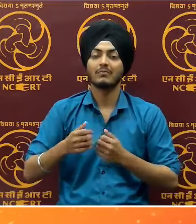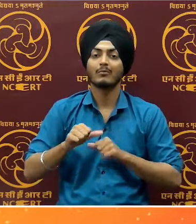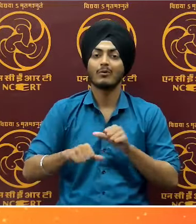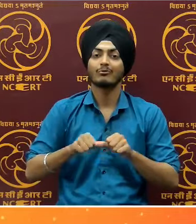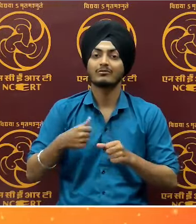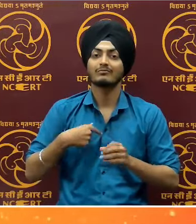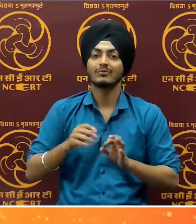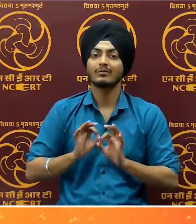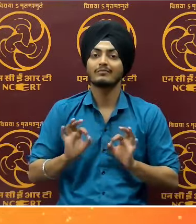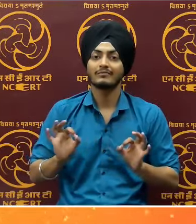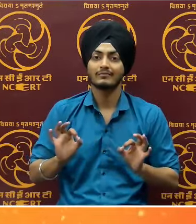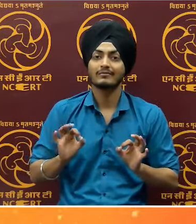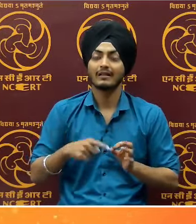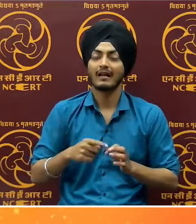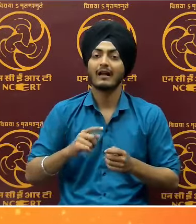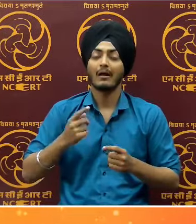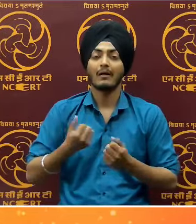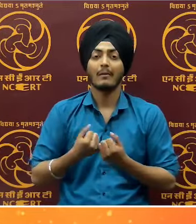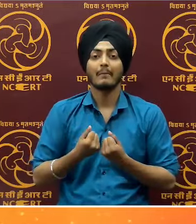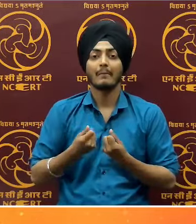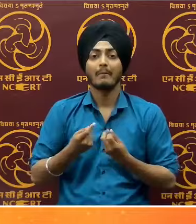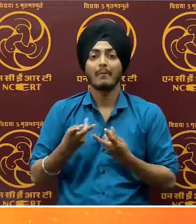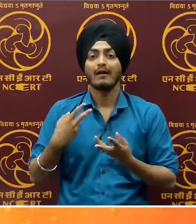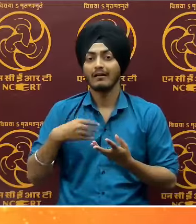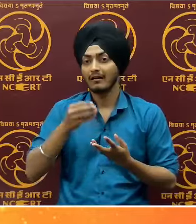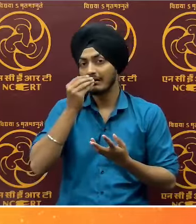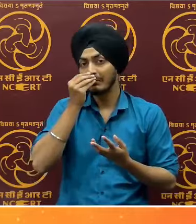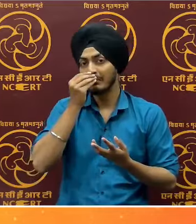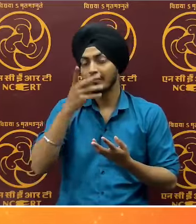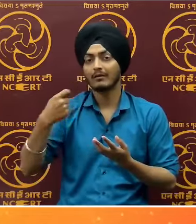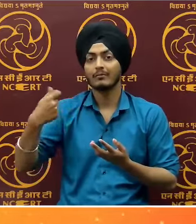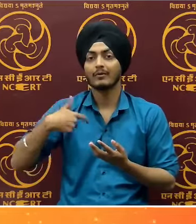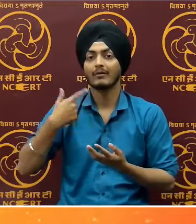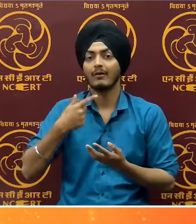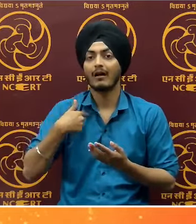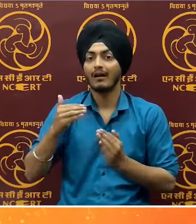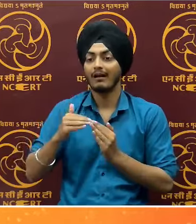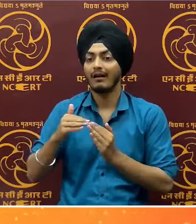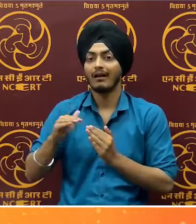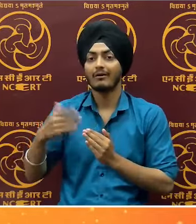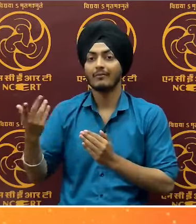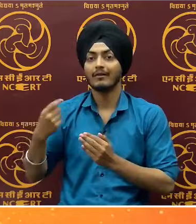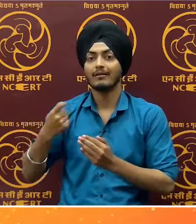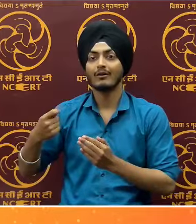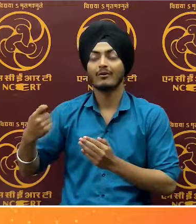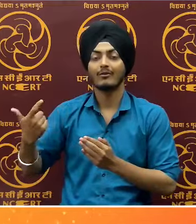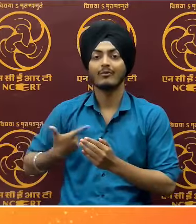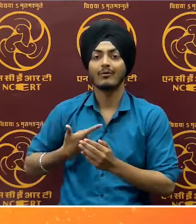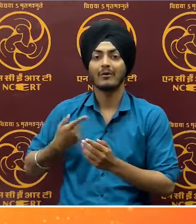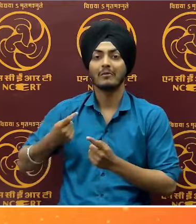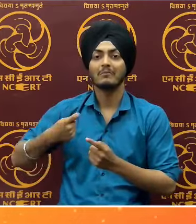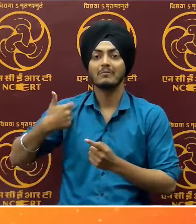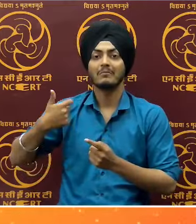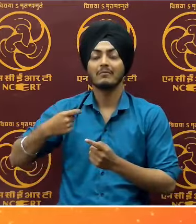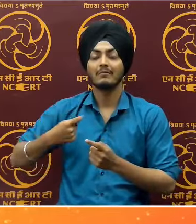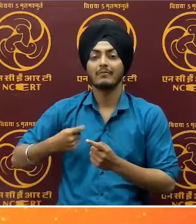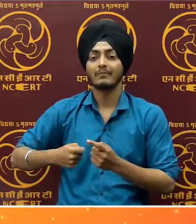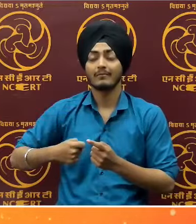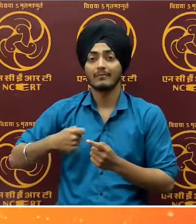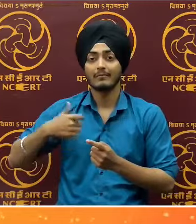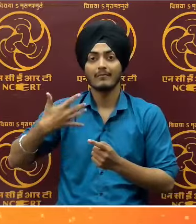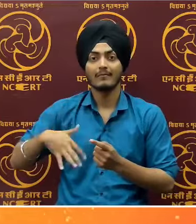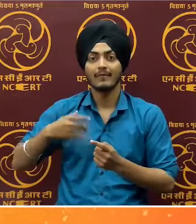So they are always after the easy money, and they go to the nearby money lender and take the money from them.